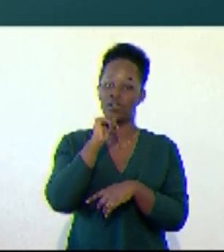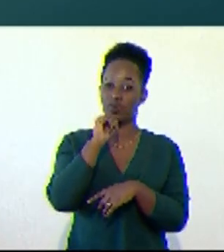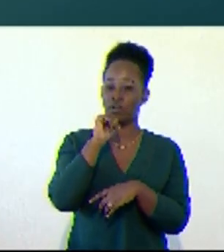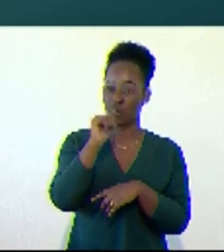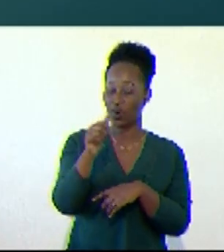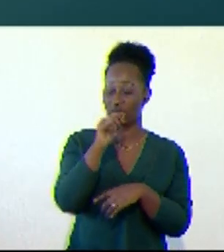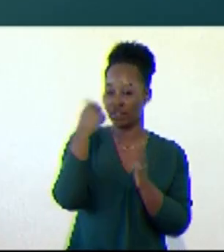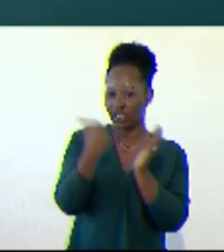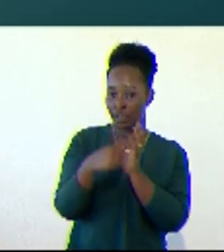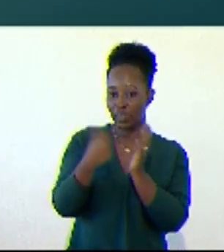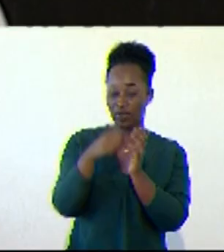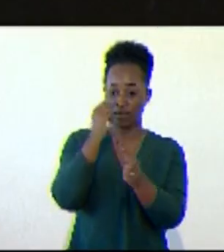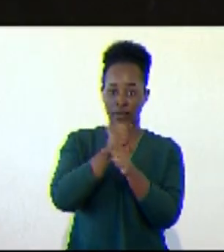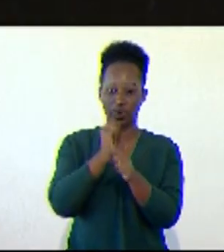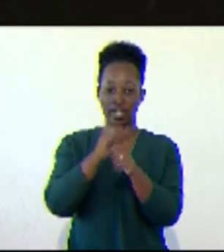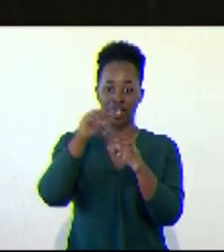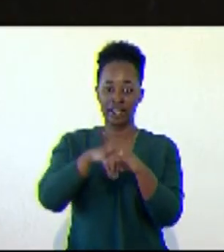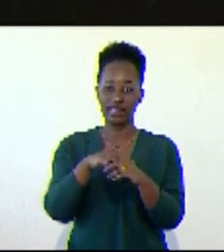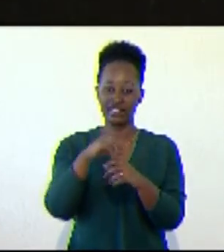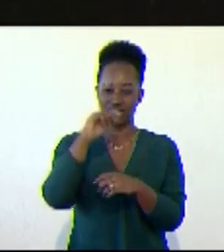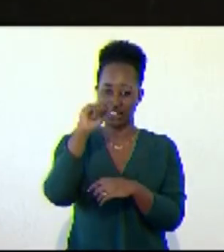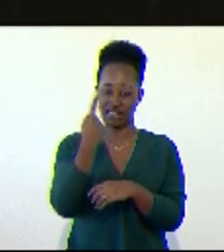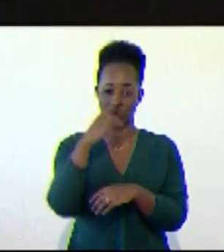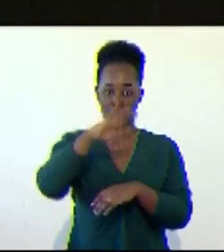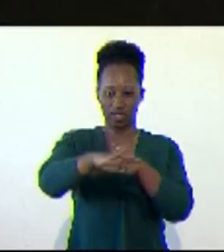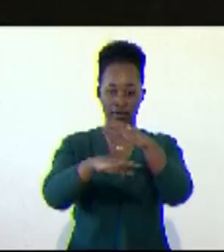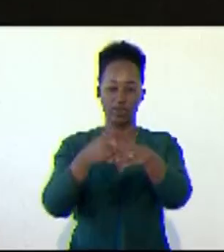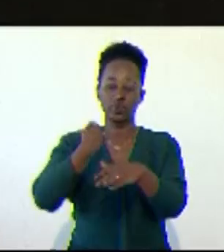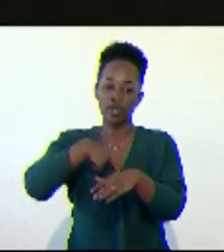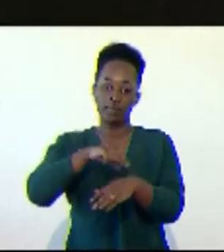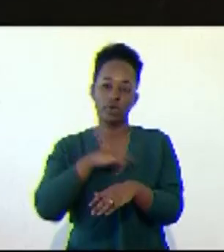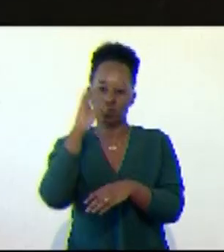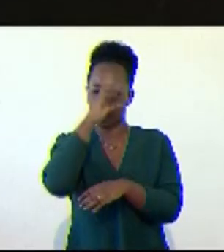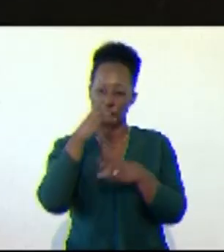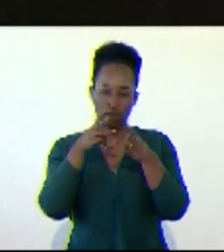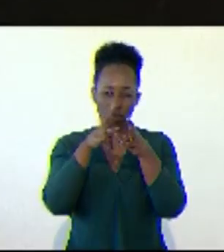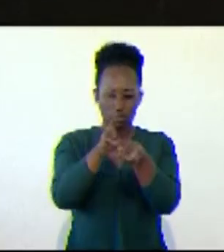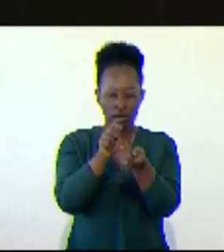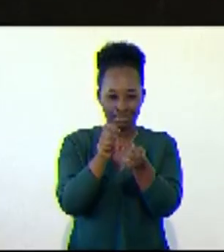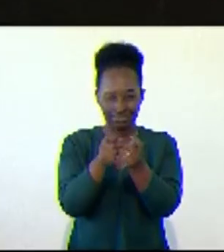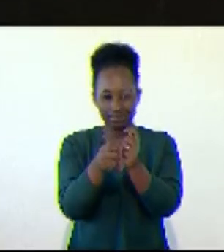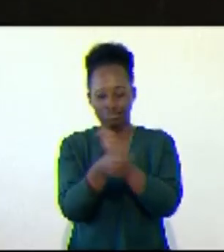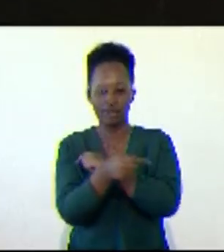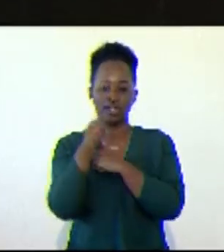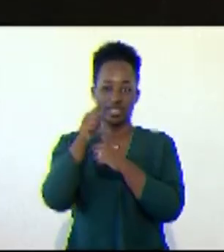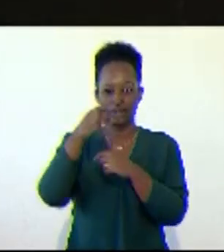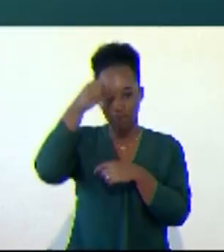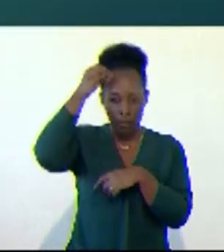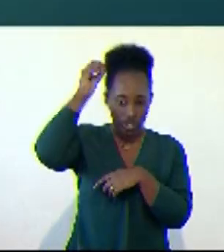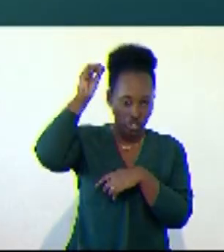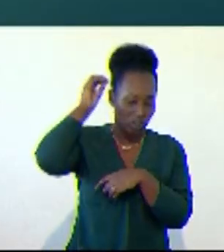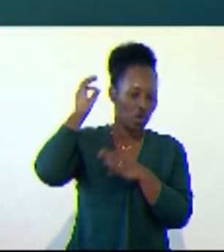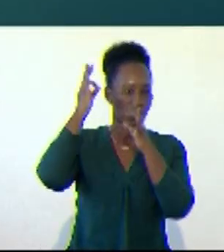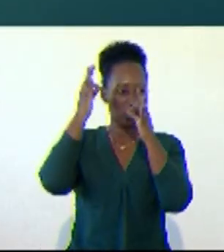step. So we should find a way of transforming this original